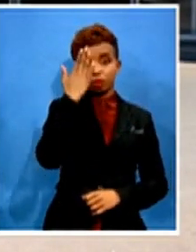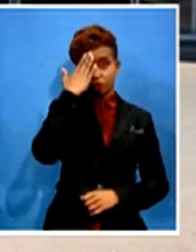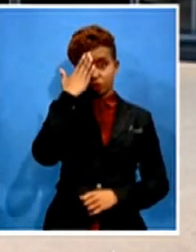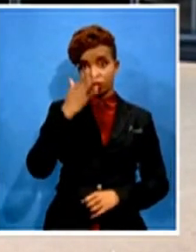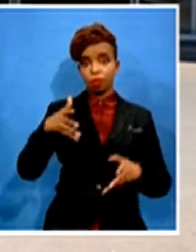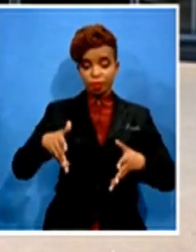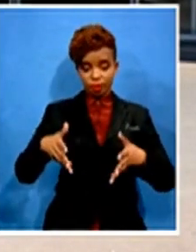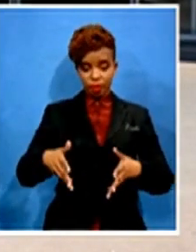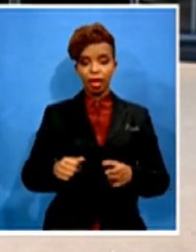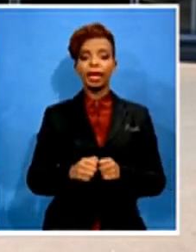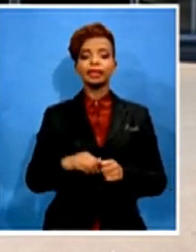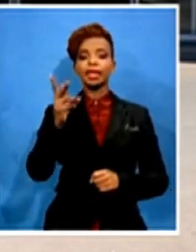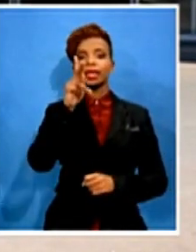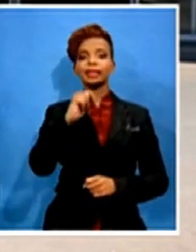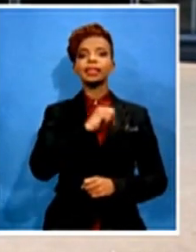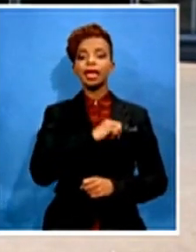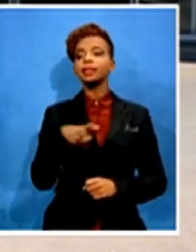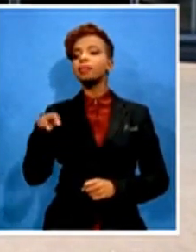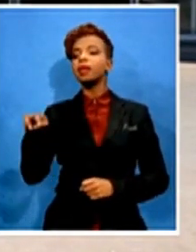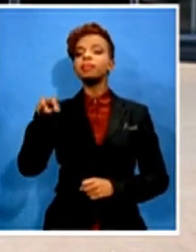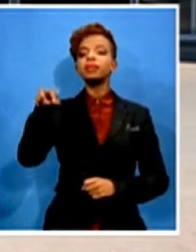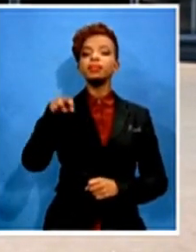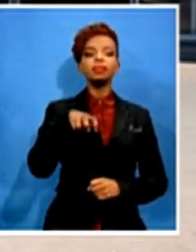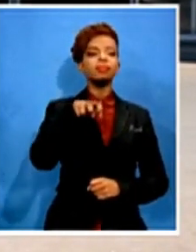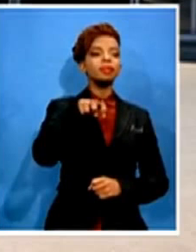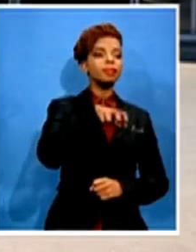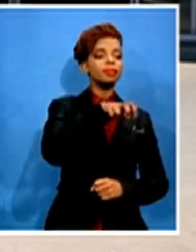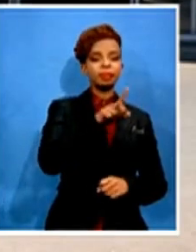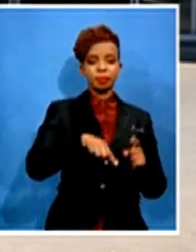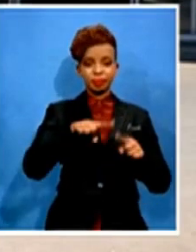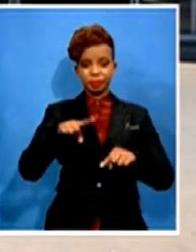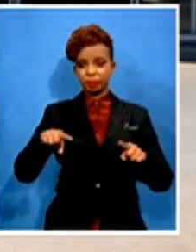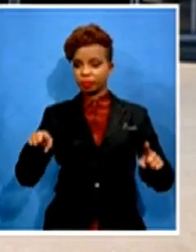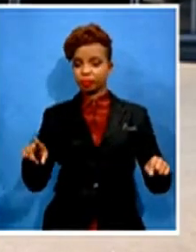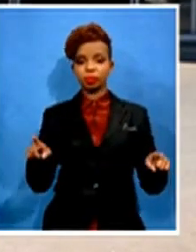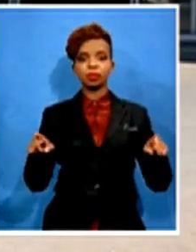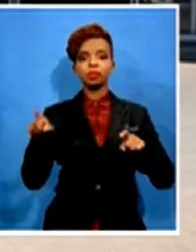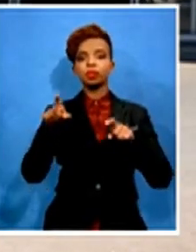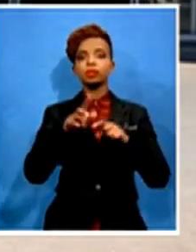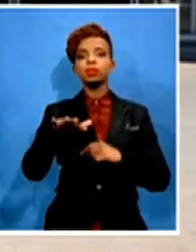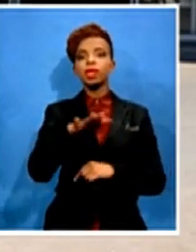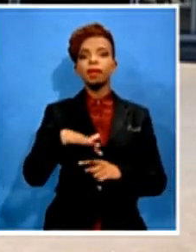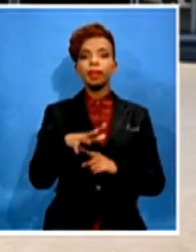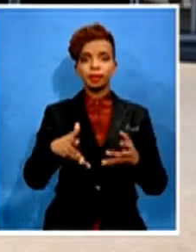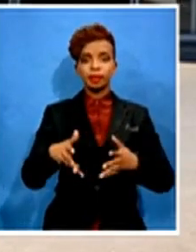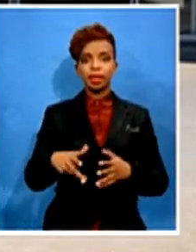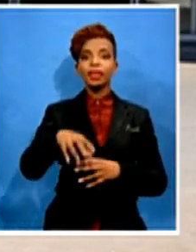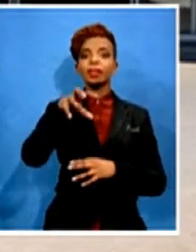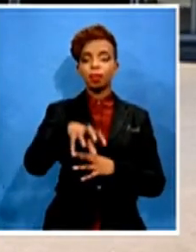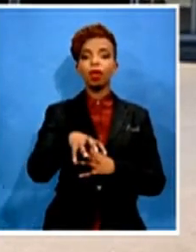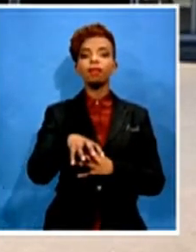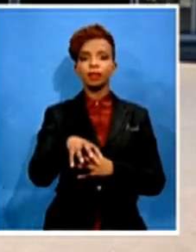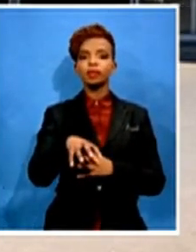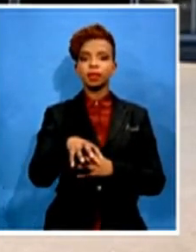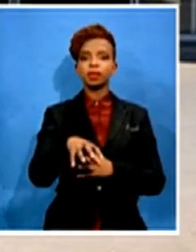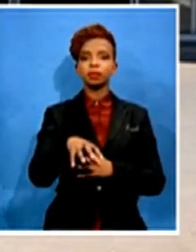visit, Desiree, on various hospitals. As you know, that's the province is expected to reach its peak in the